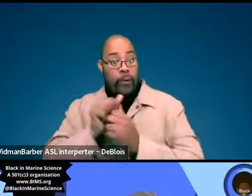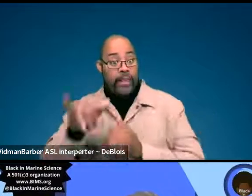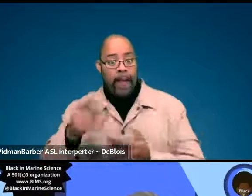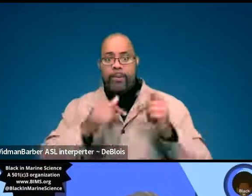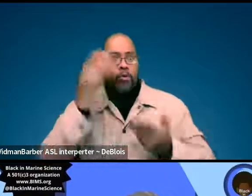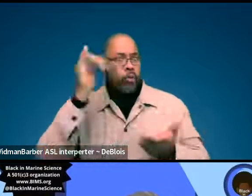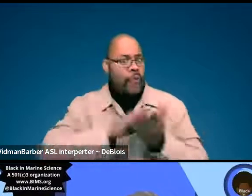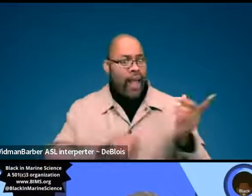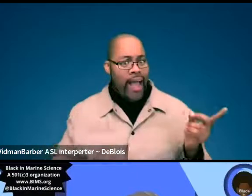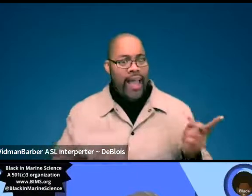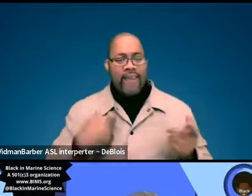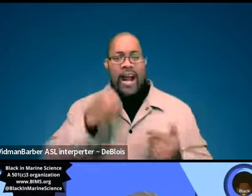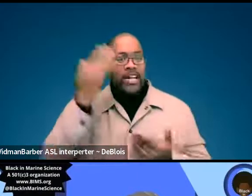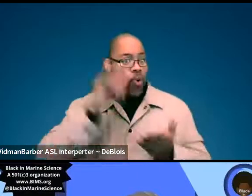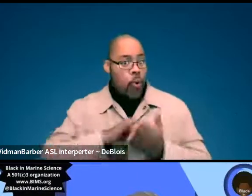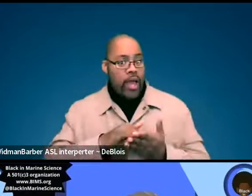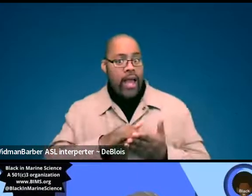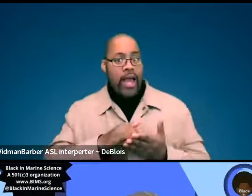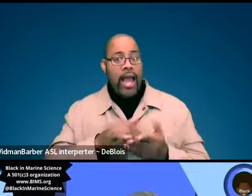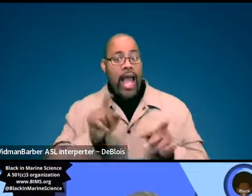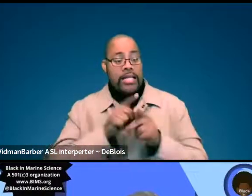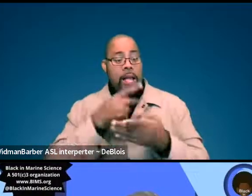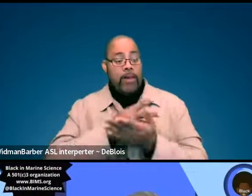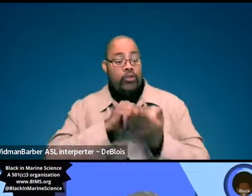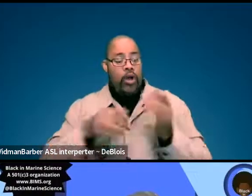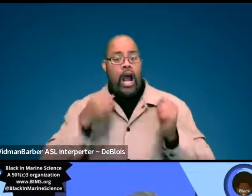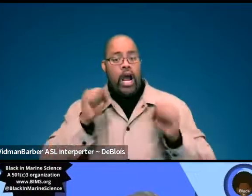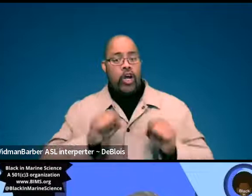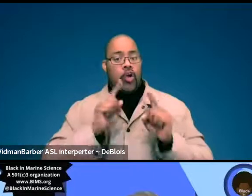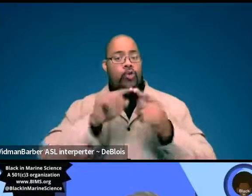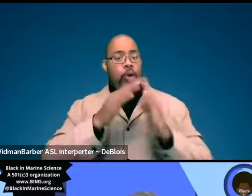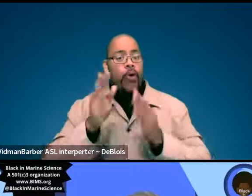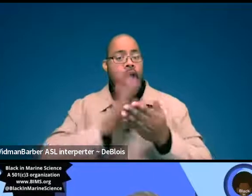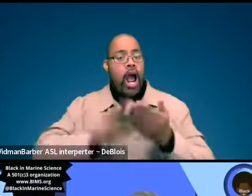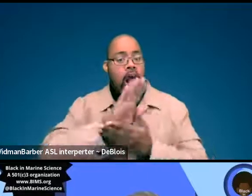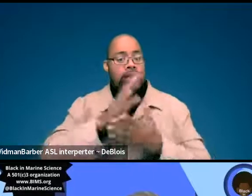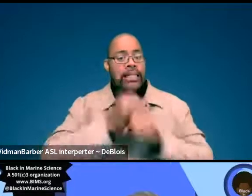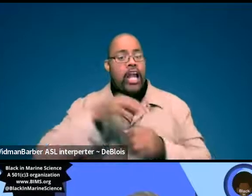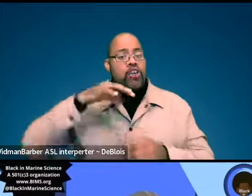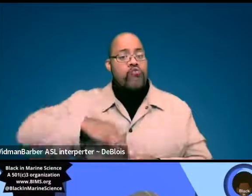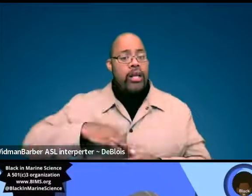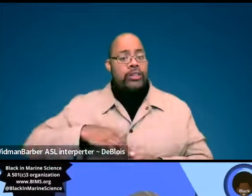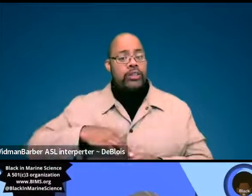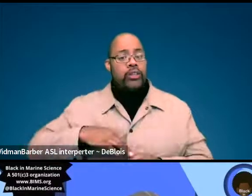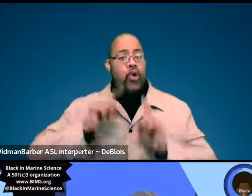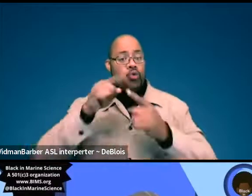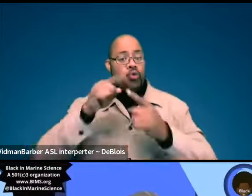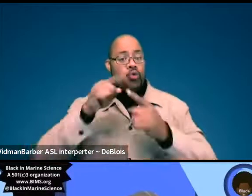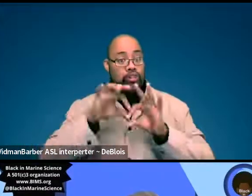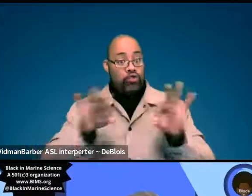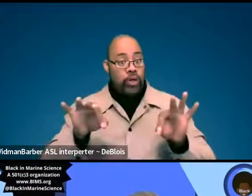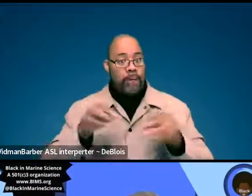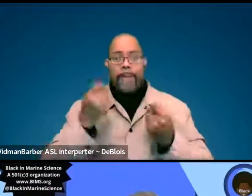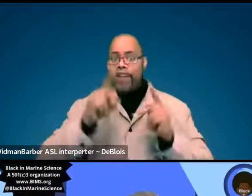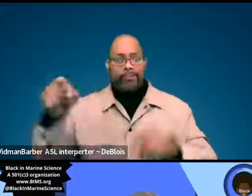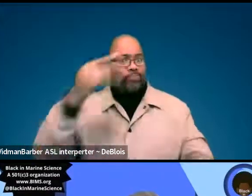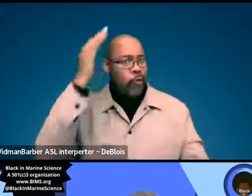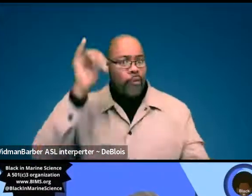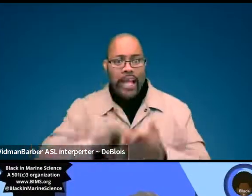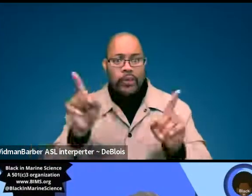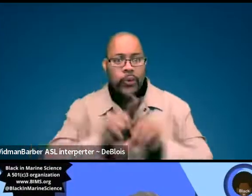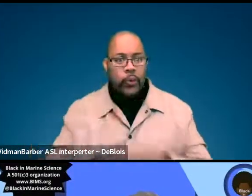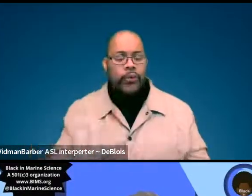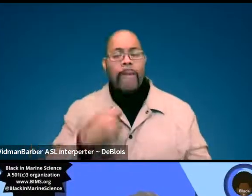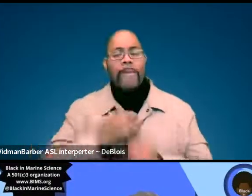didn't know that. If I didn't know that even as a master's student, I could go to community college to get credits to go towards my degree, a lot of people didn't know that.